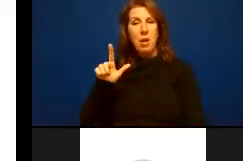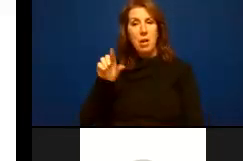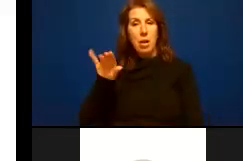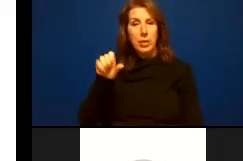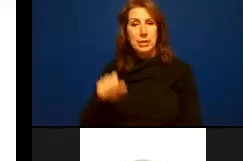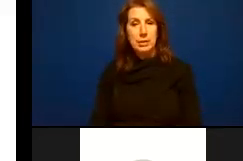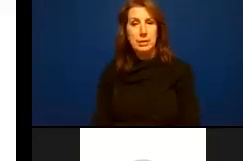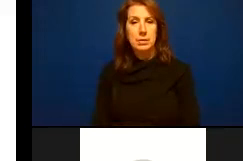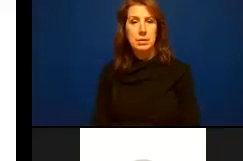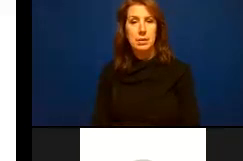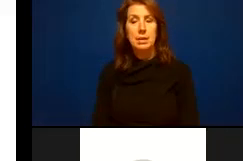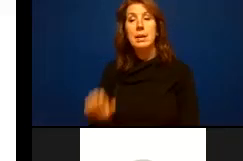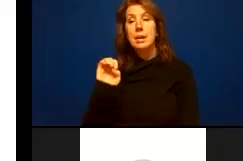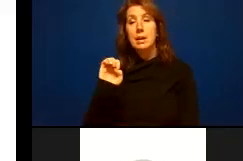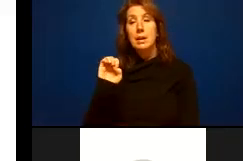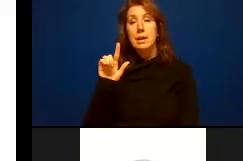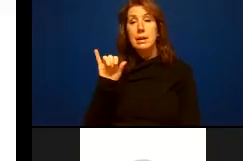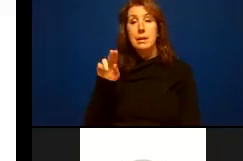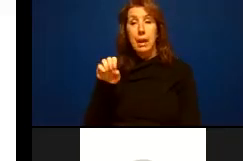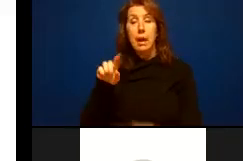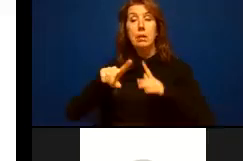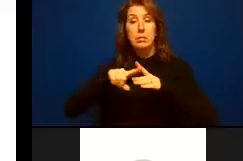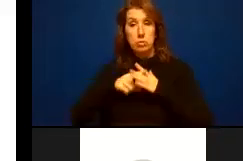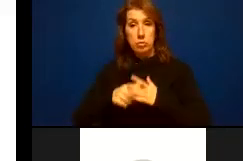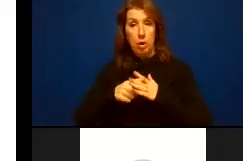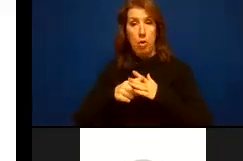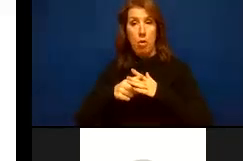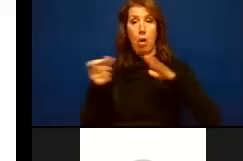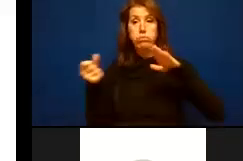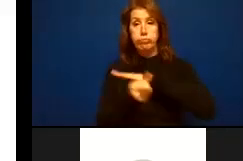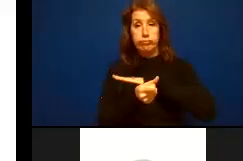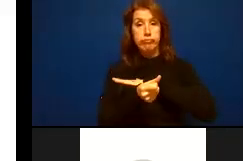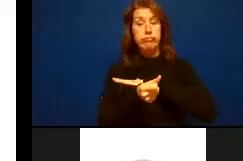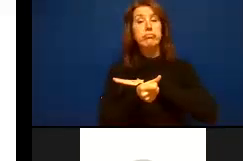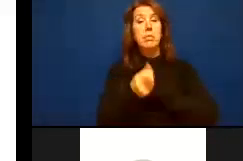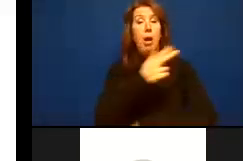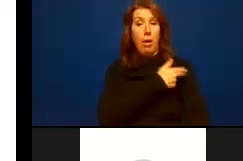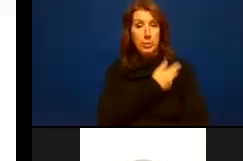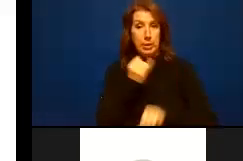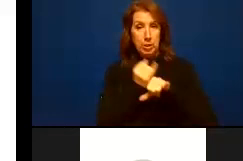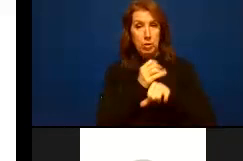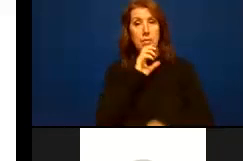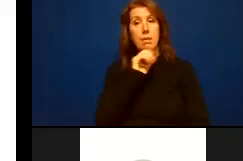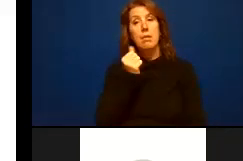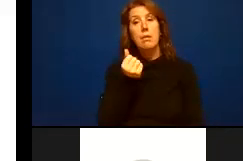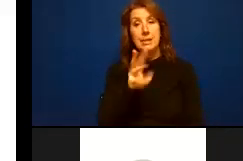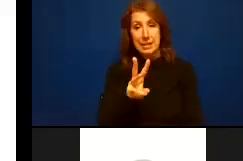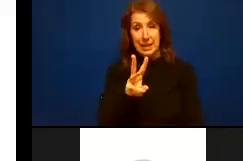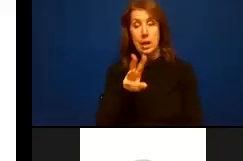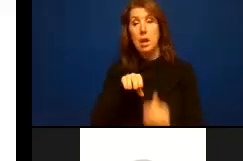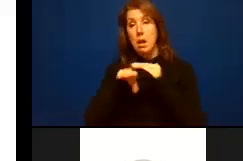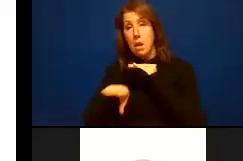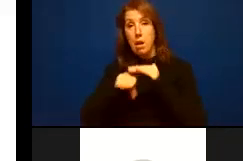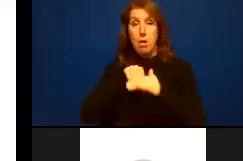Elaine first went into an institution when she was 15 and cycled in and out of institutions, 36